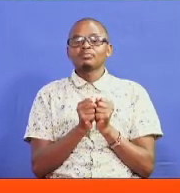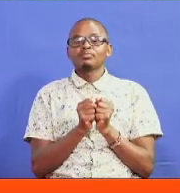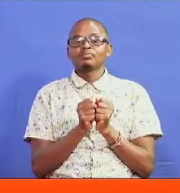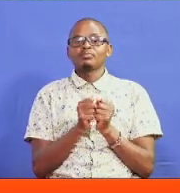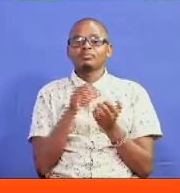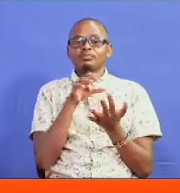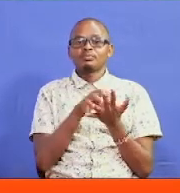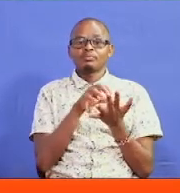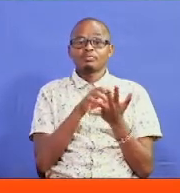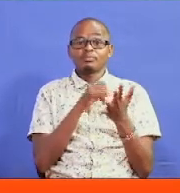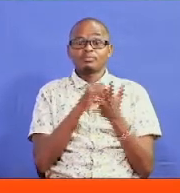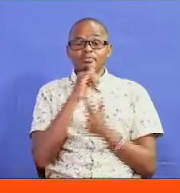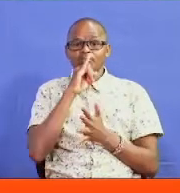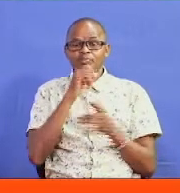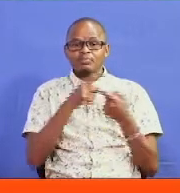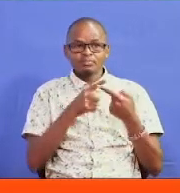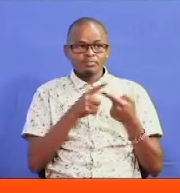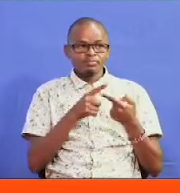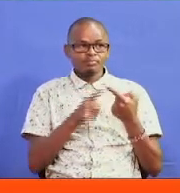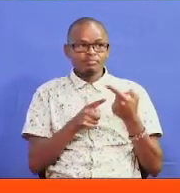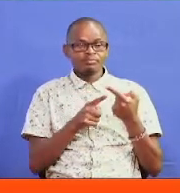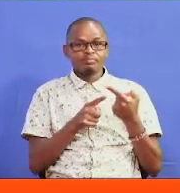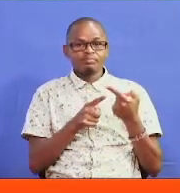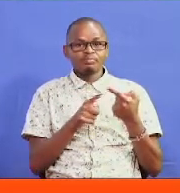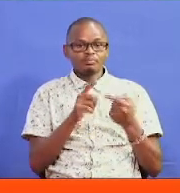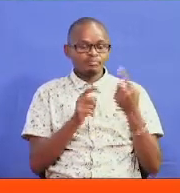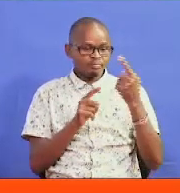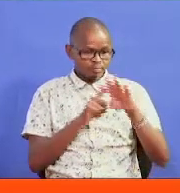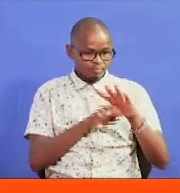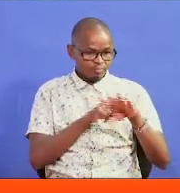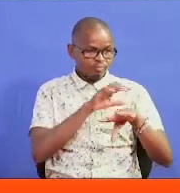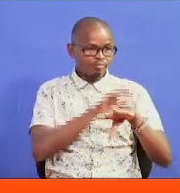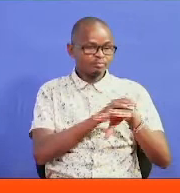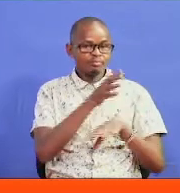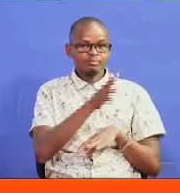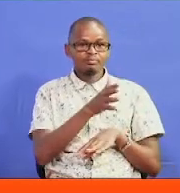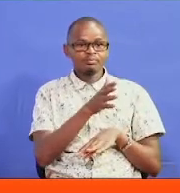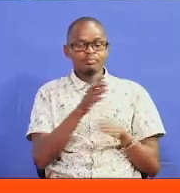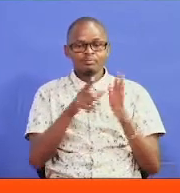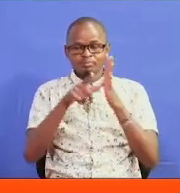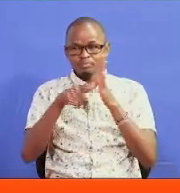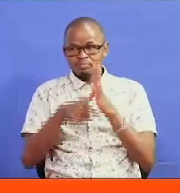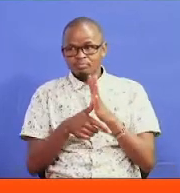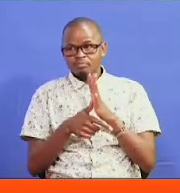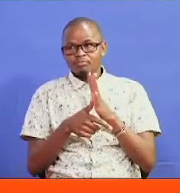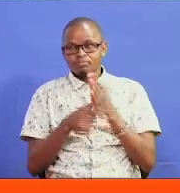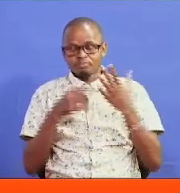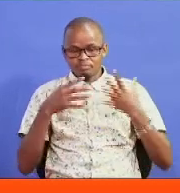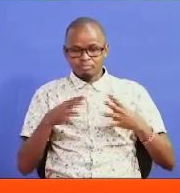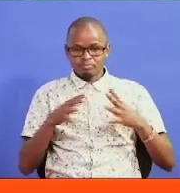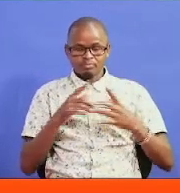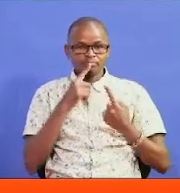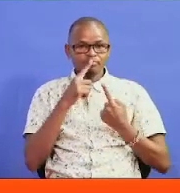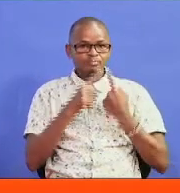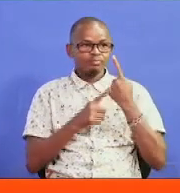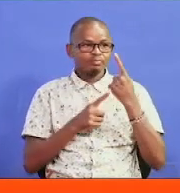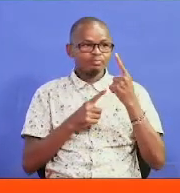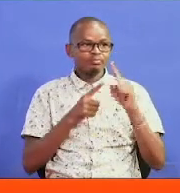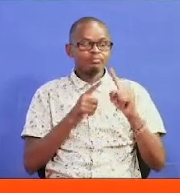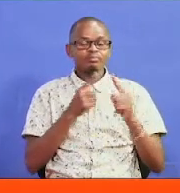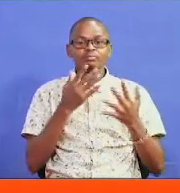their condition as it is, but once it gets to you, and let's say you are the people that you've talked about,